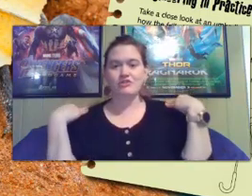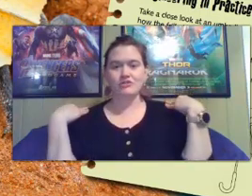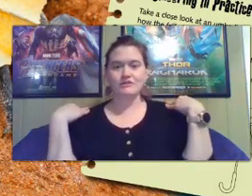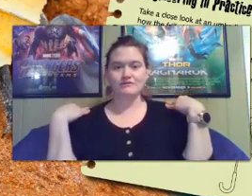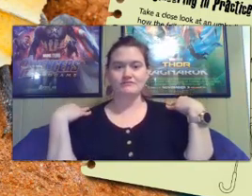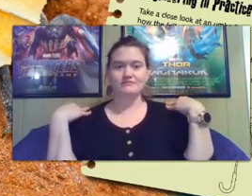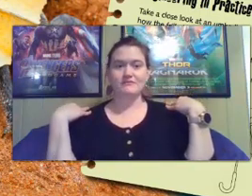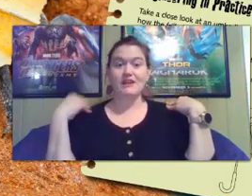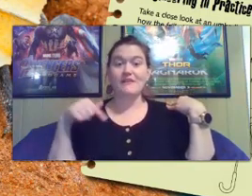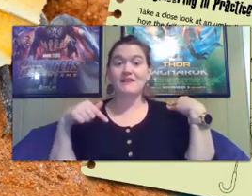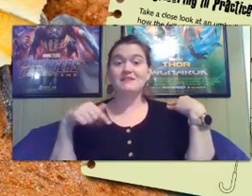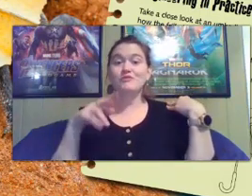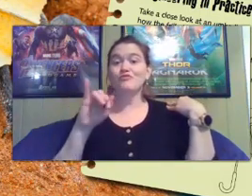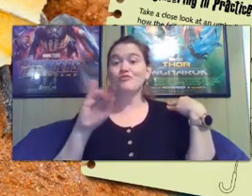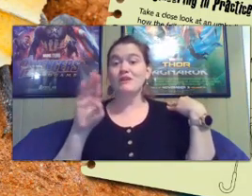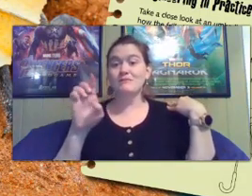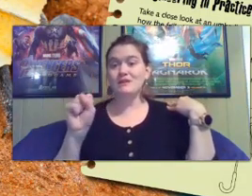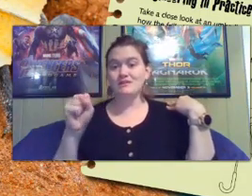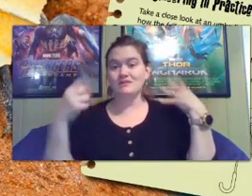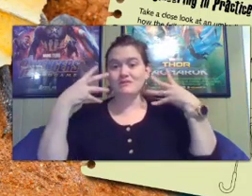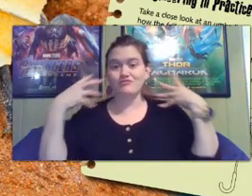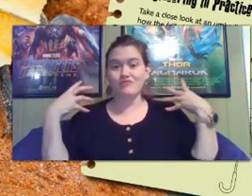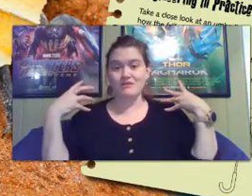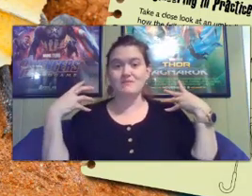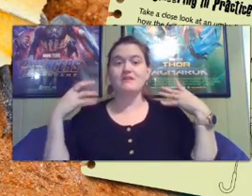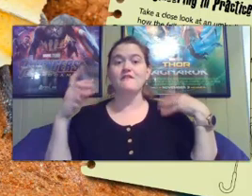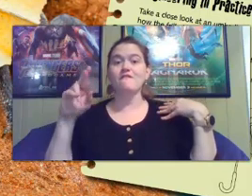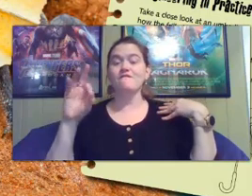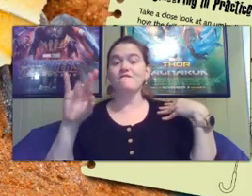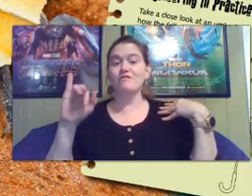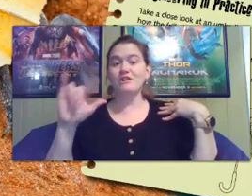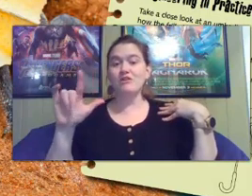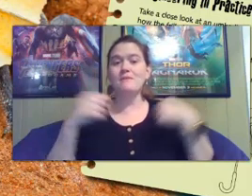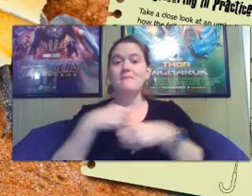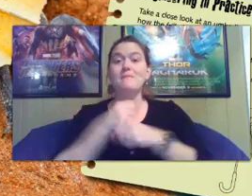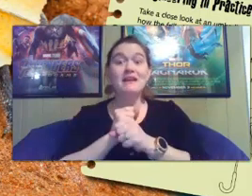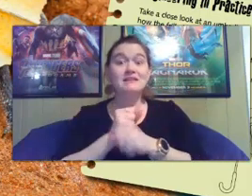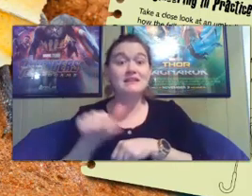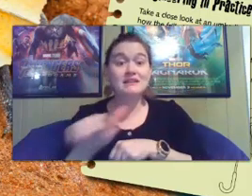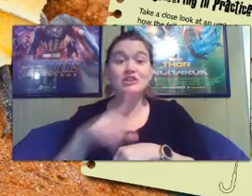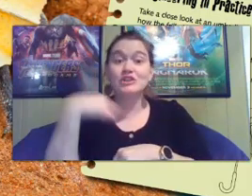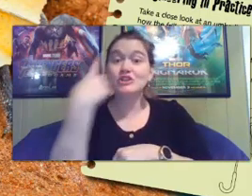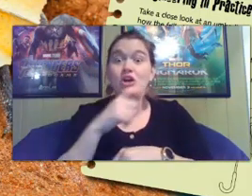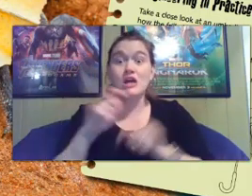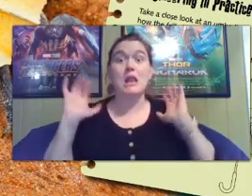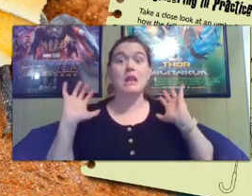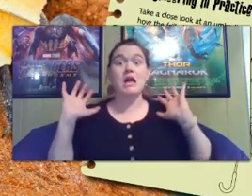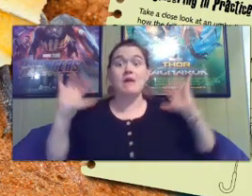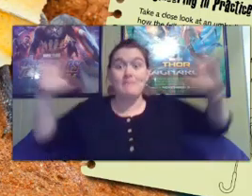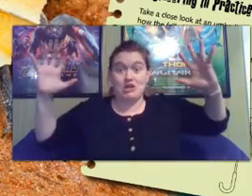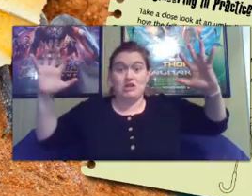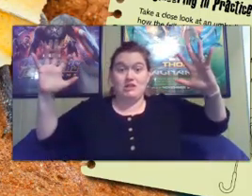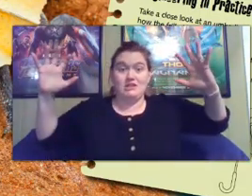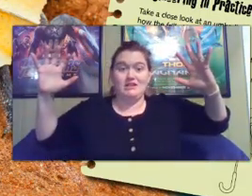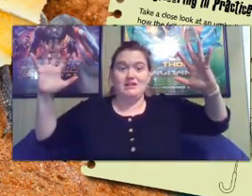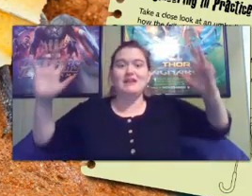on its shoulders. This ribbed, so it's ribbed, frill makes the lizard look a